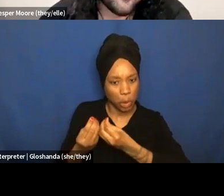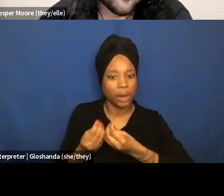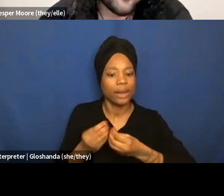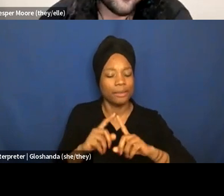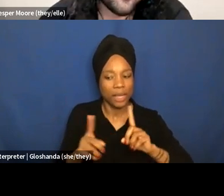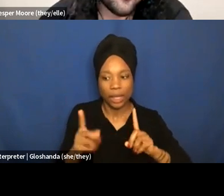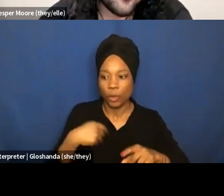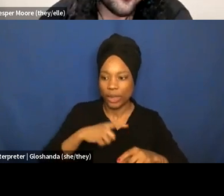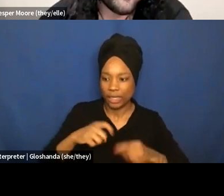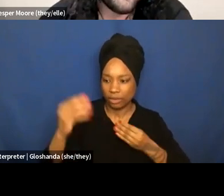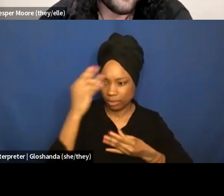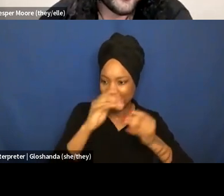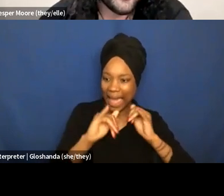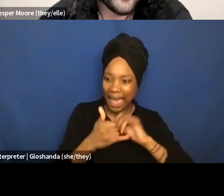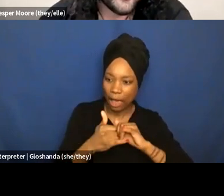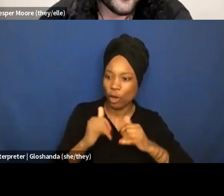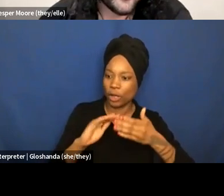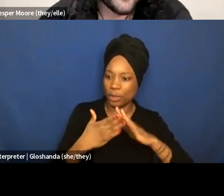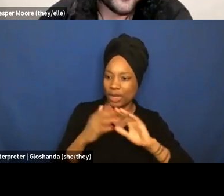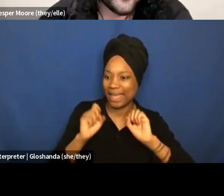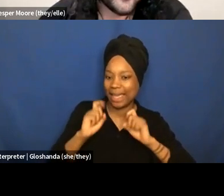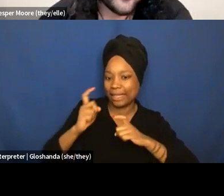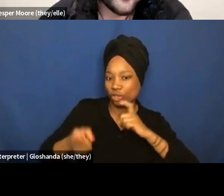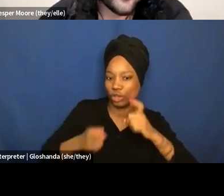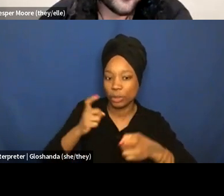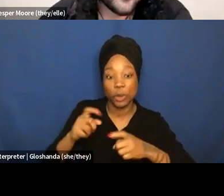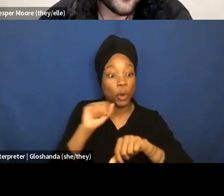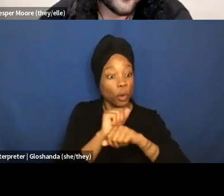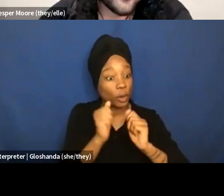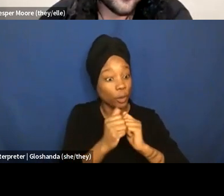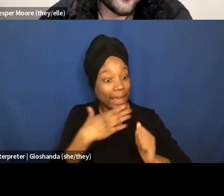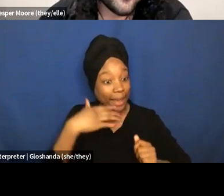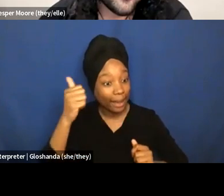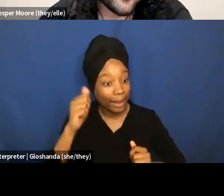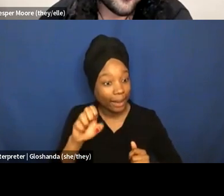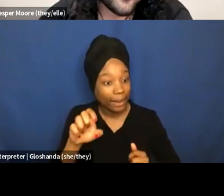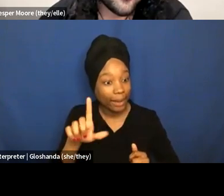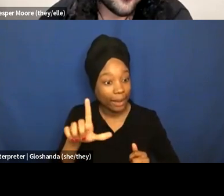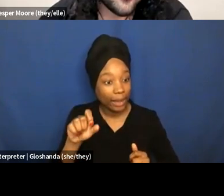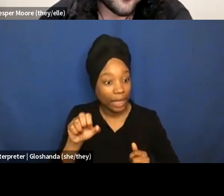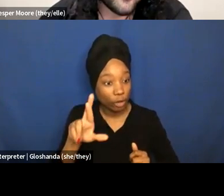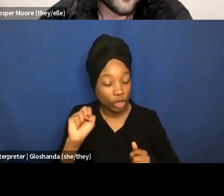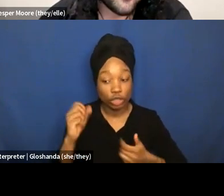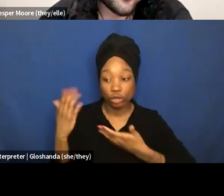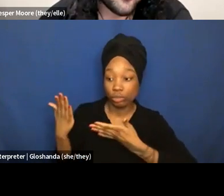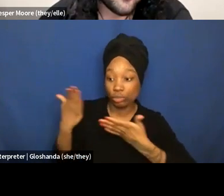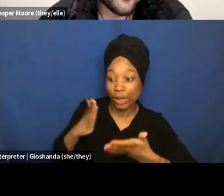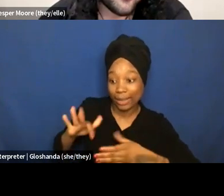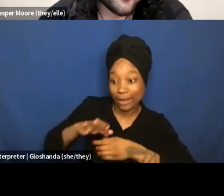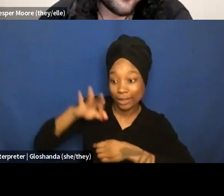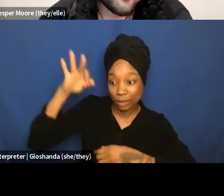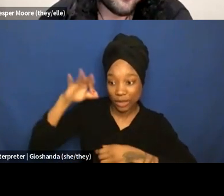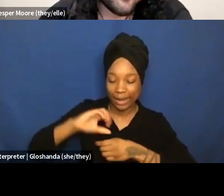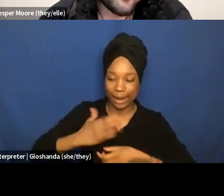communities can contribute. So with the work with the elders and bringing elder spirit into our community,